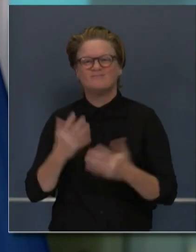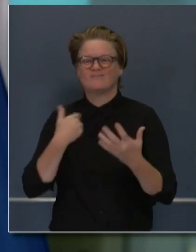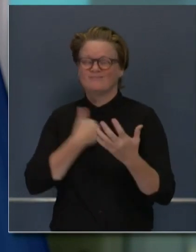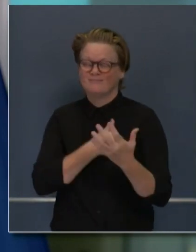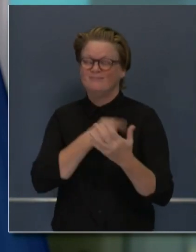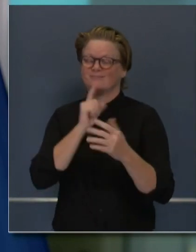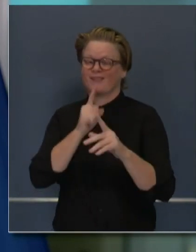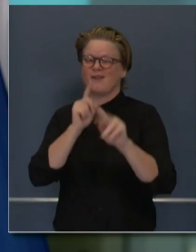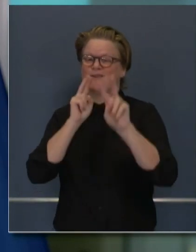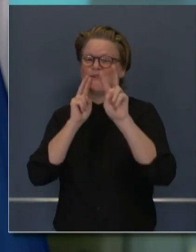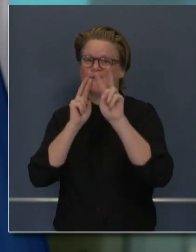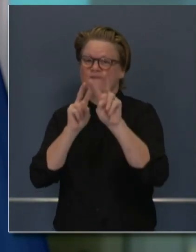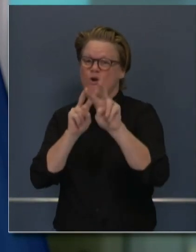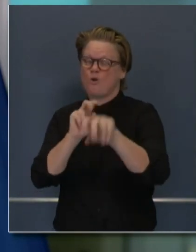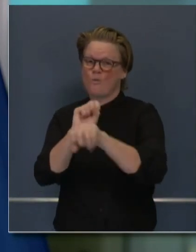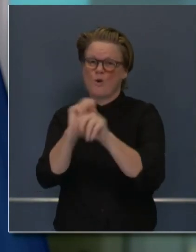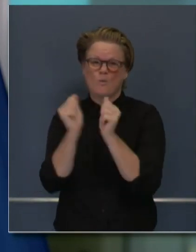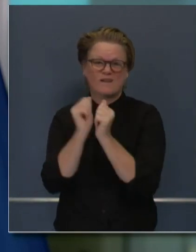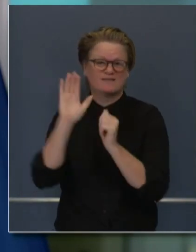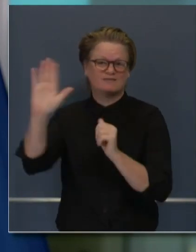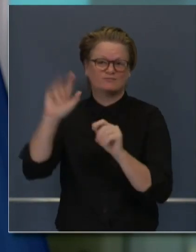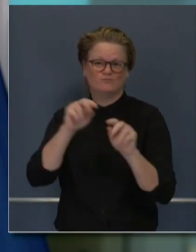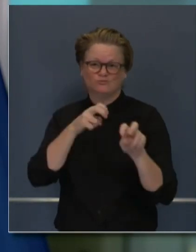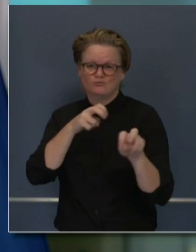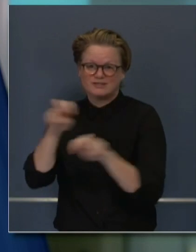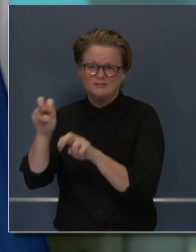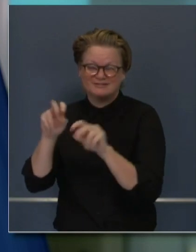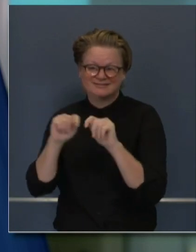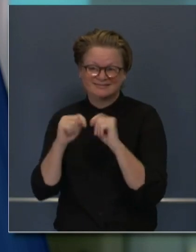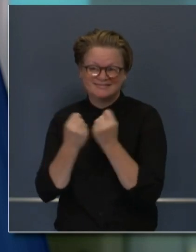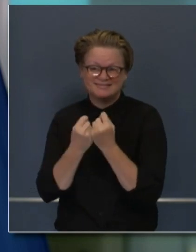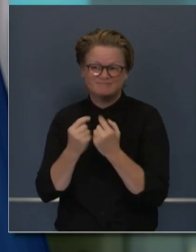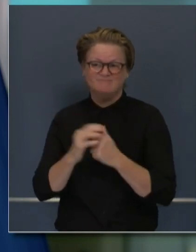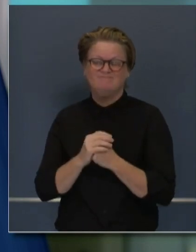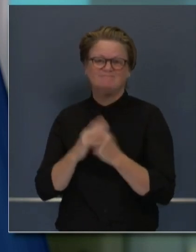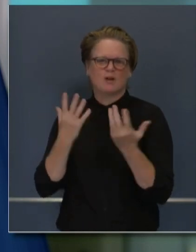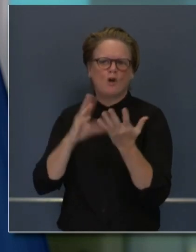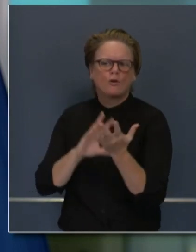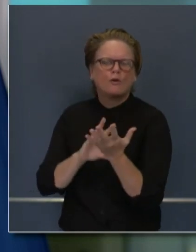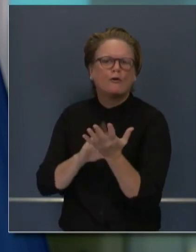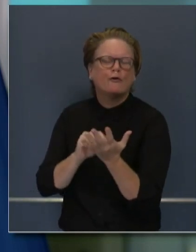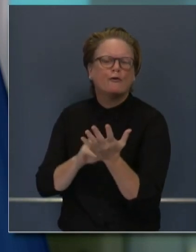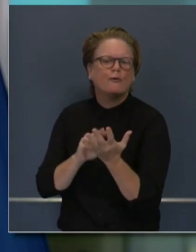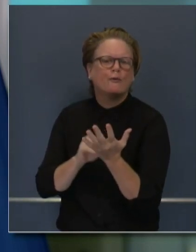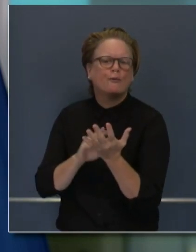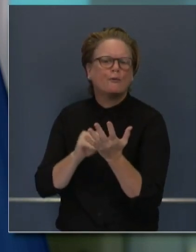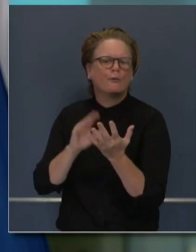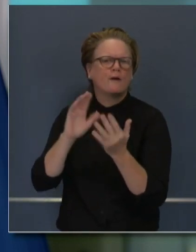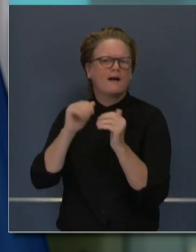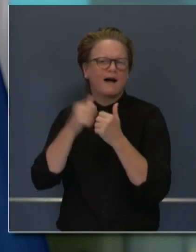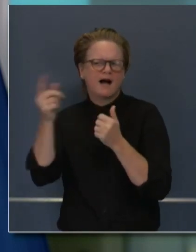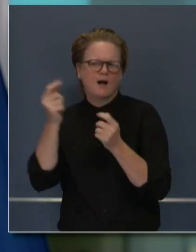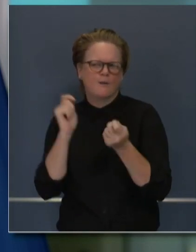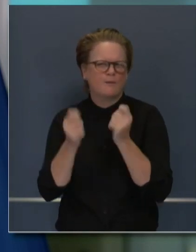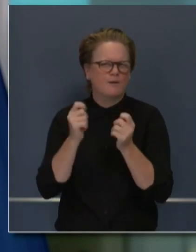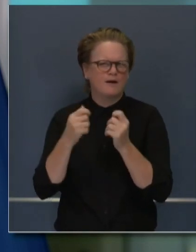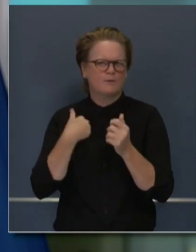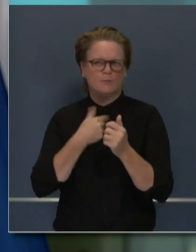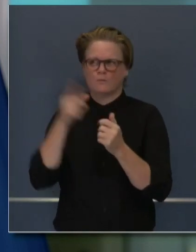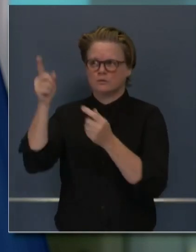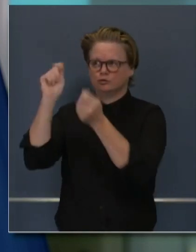some of the details, what might or might not be changing, so that we can be ready for that, and we will be. Our